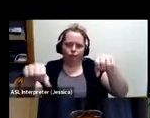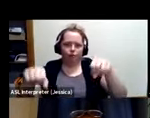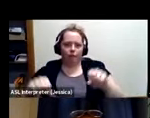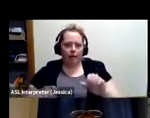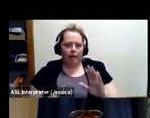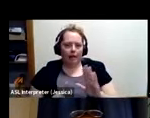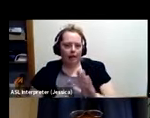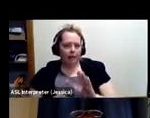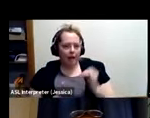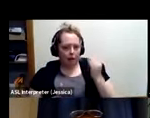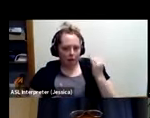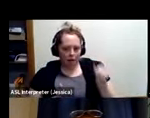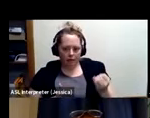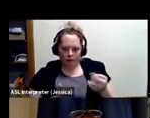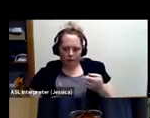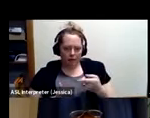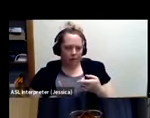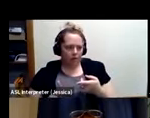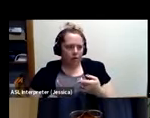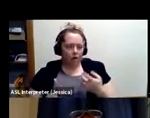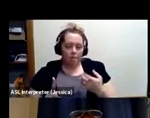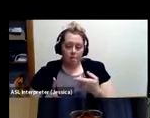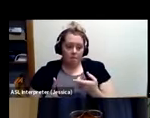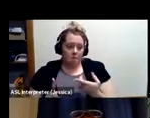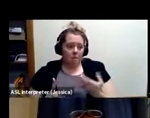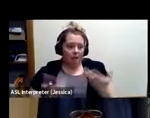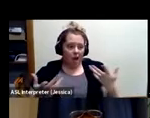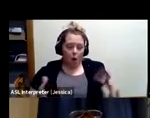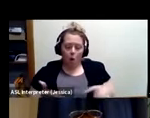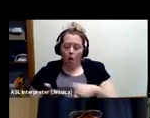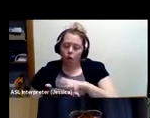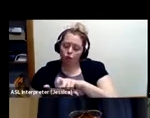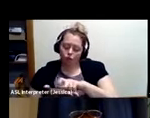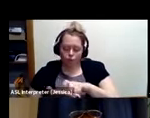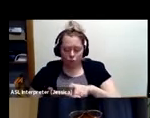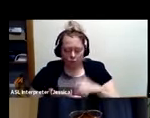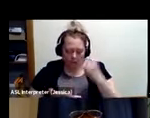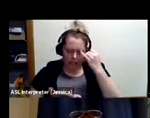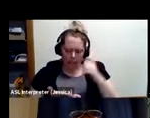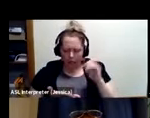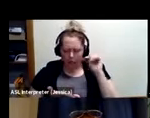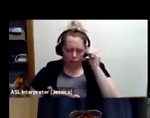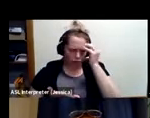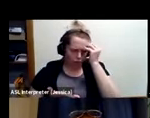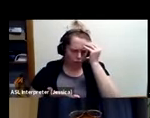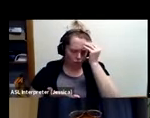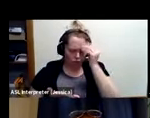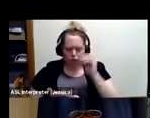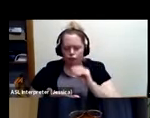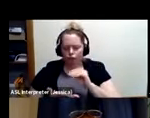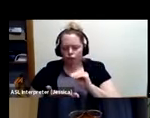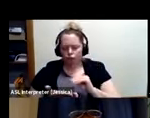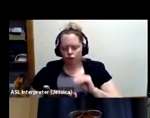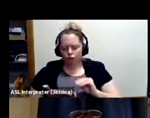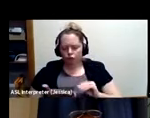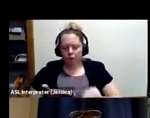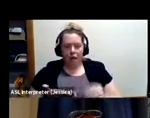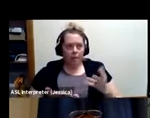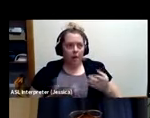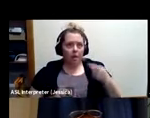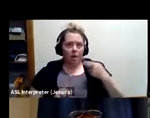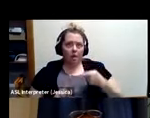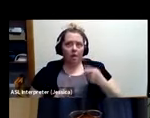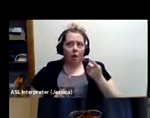even went to an ally to talk about it and get information. How do I start this? How do I do this? And then they take that